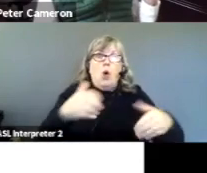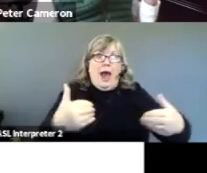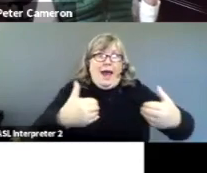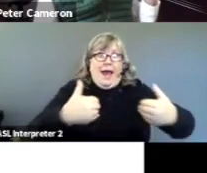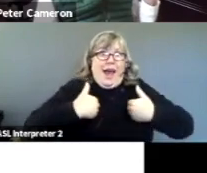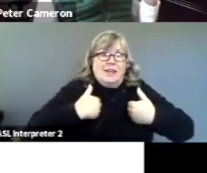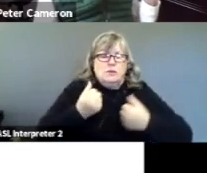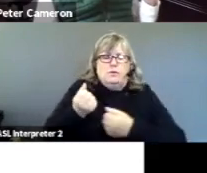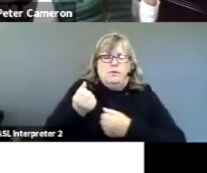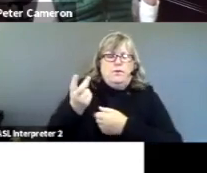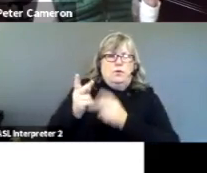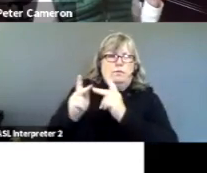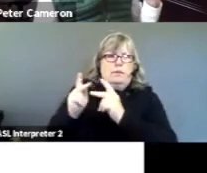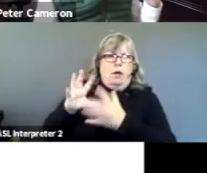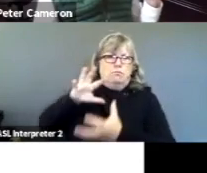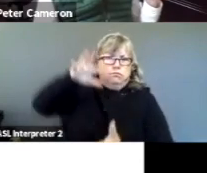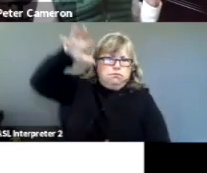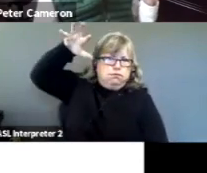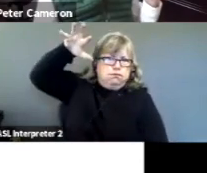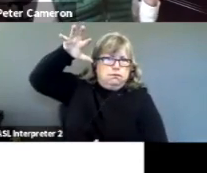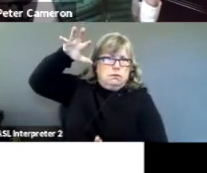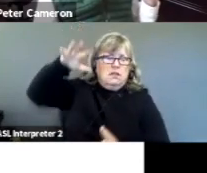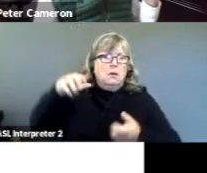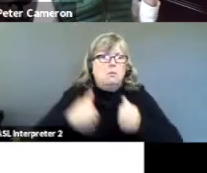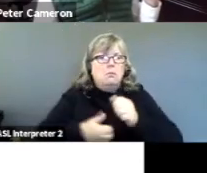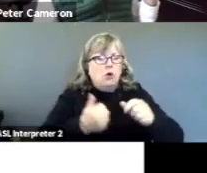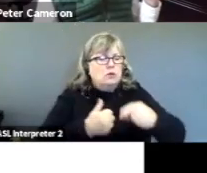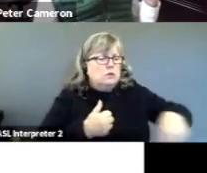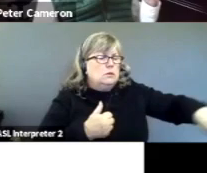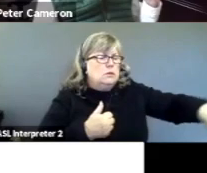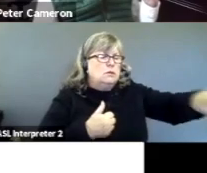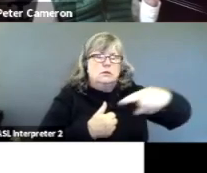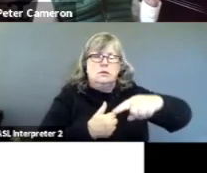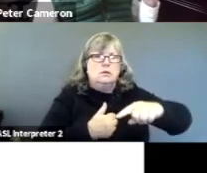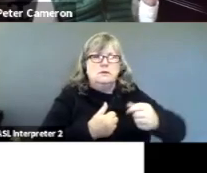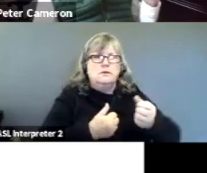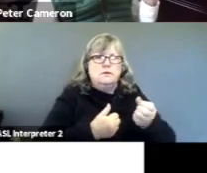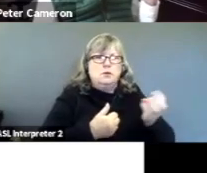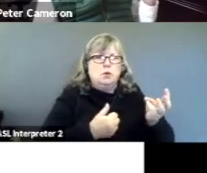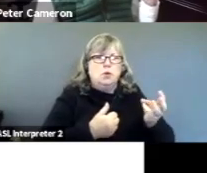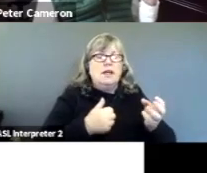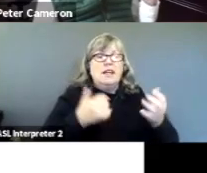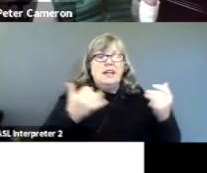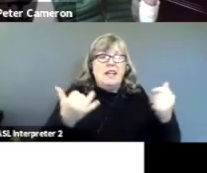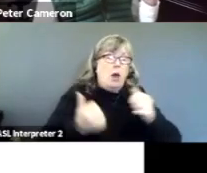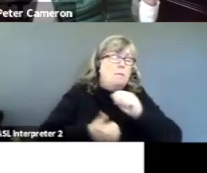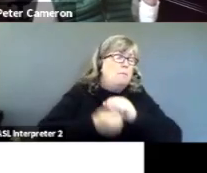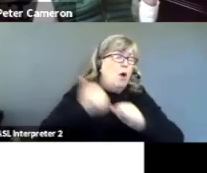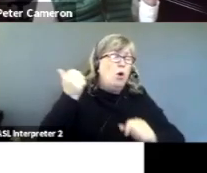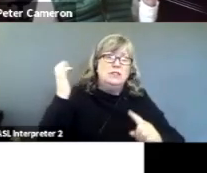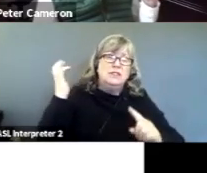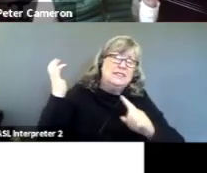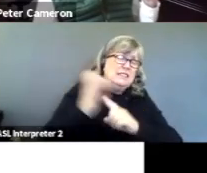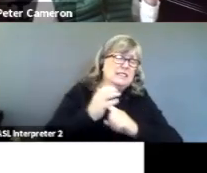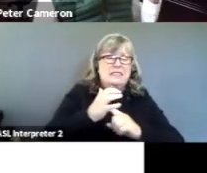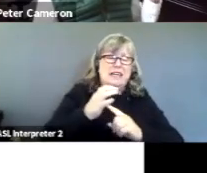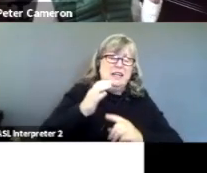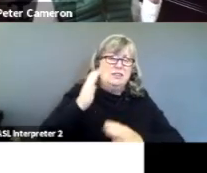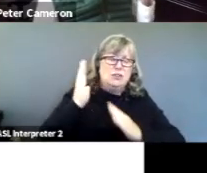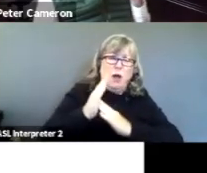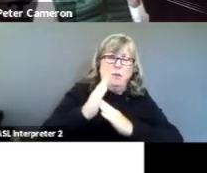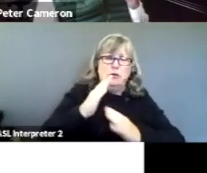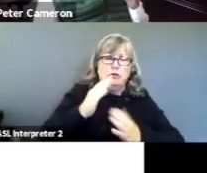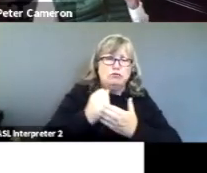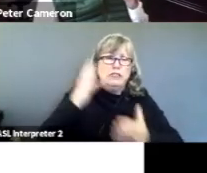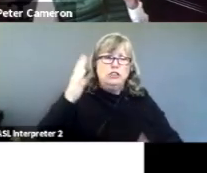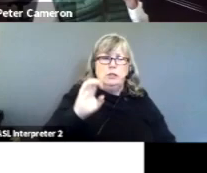that at this point, Elon Musk is now the richest guy in the world, 320 billion. And of course,